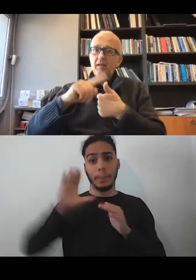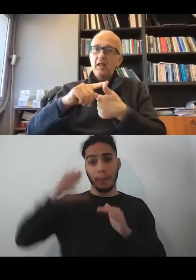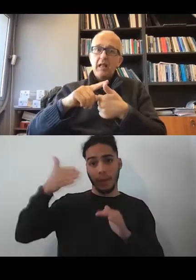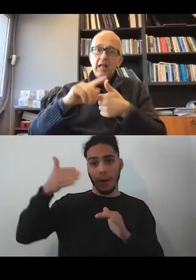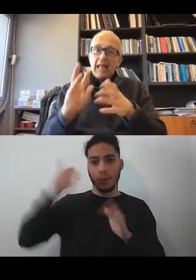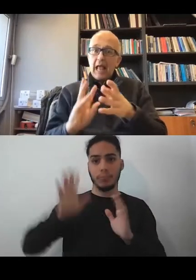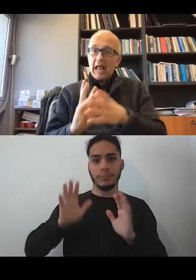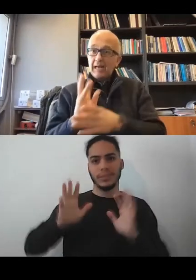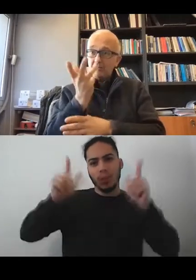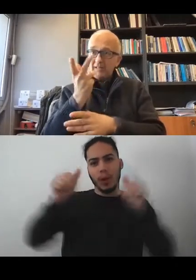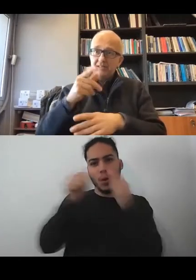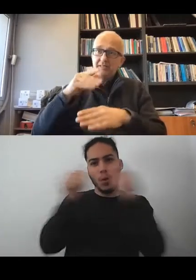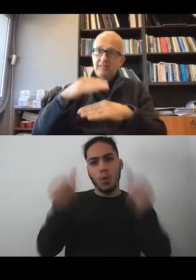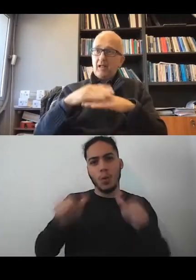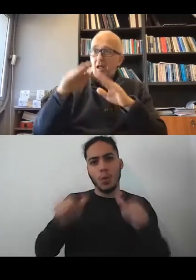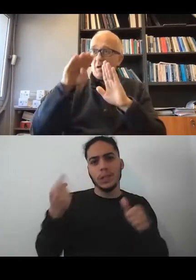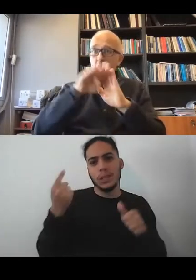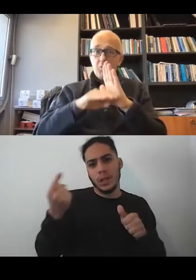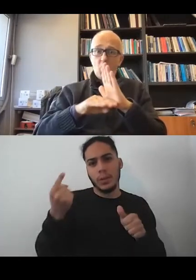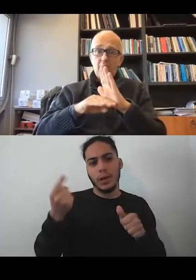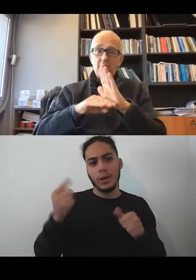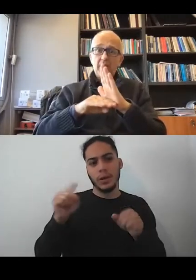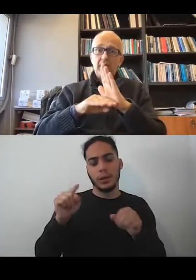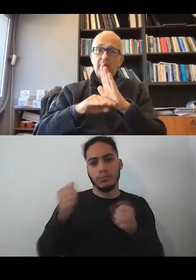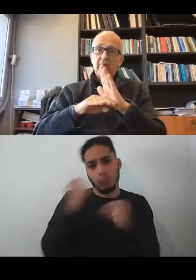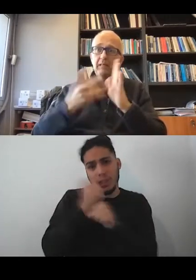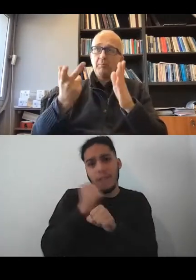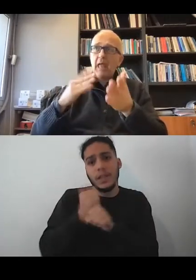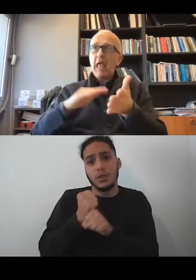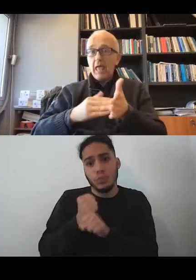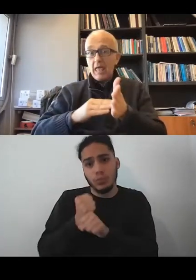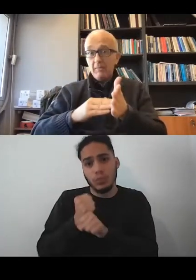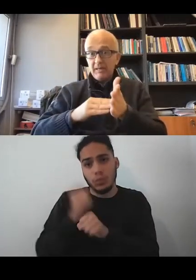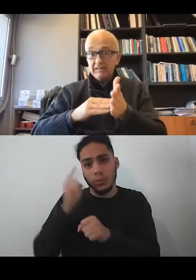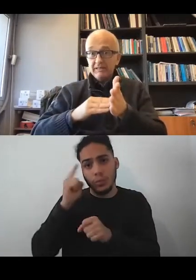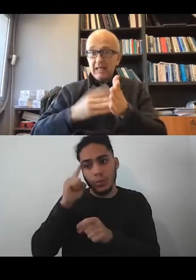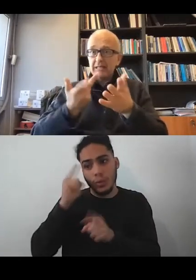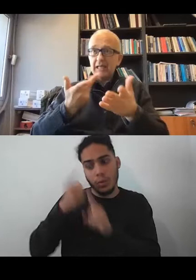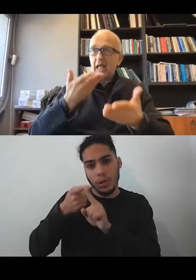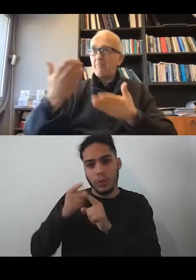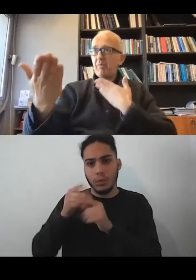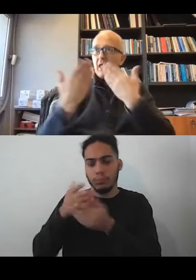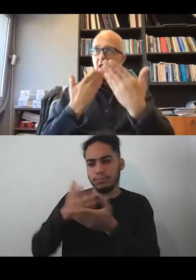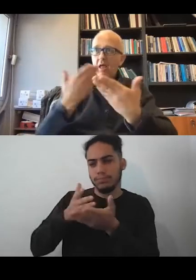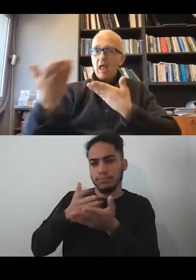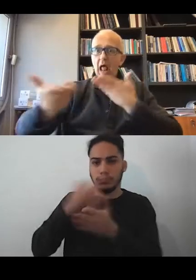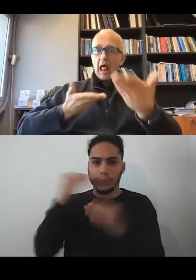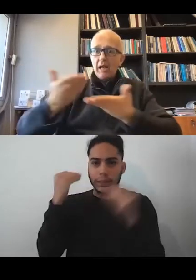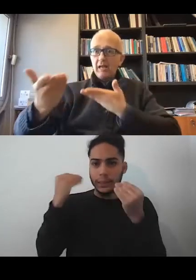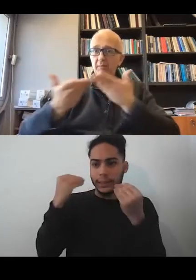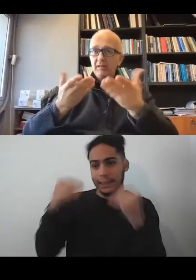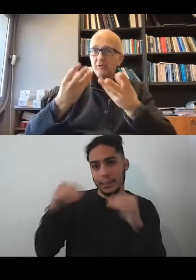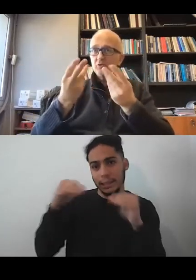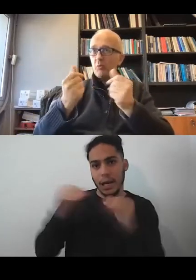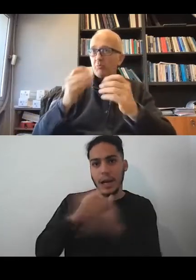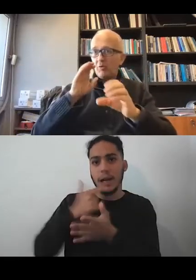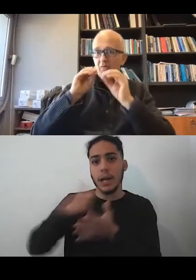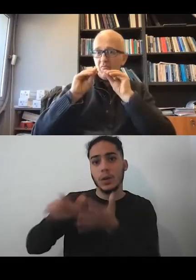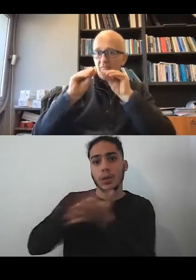a system and service for interactive sign language teaching using